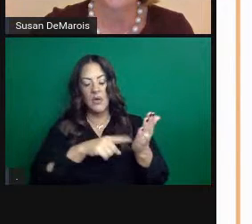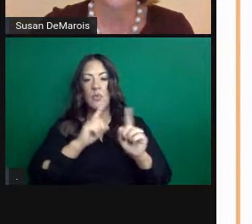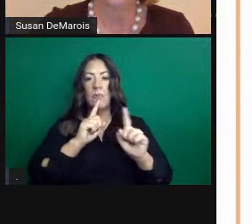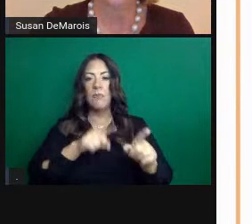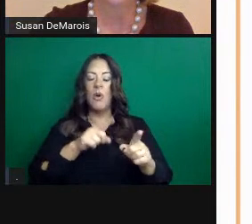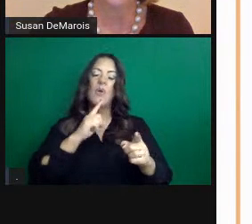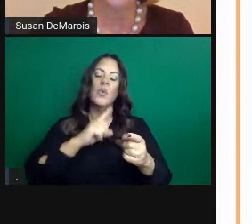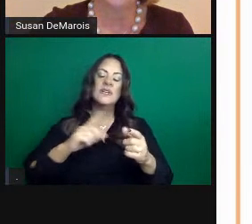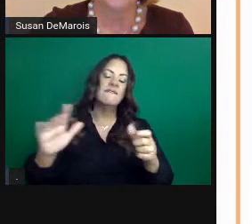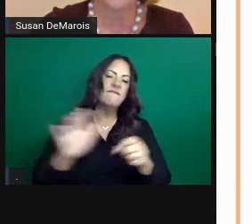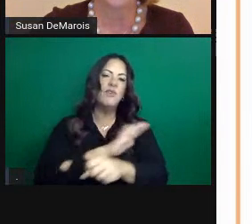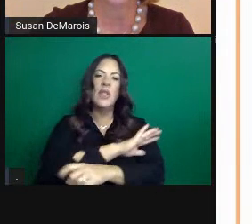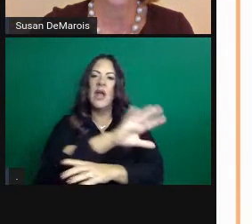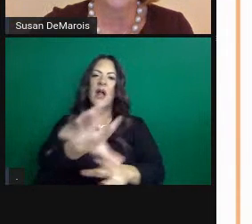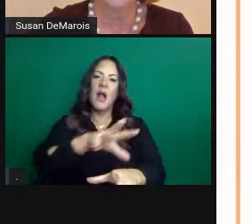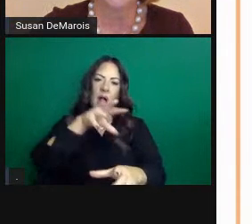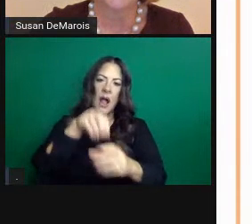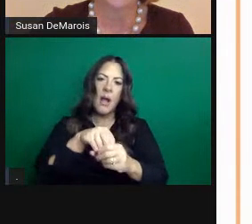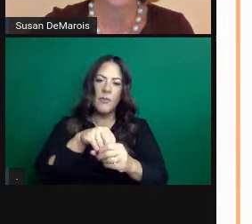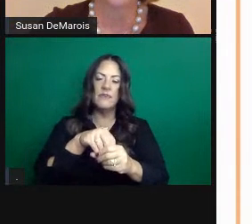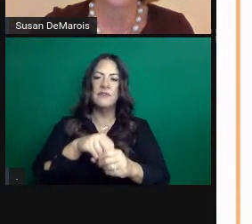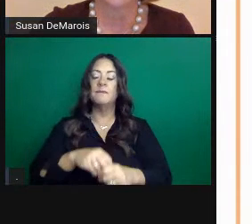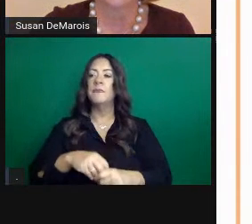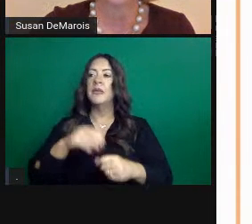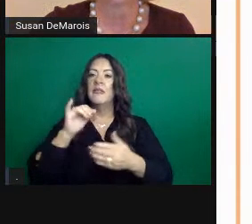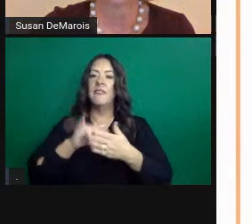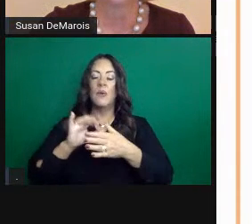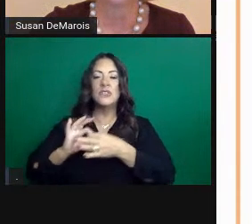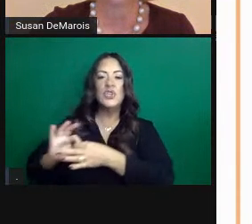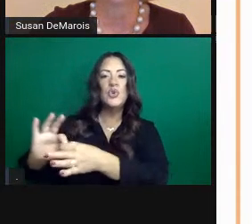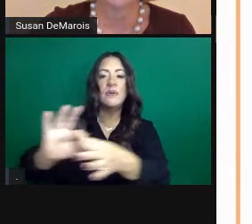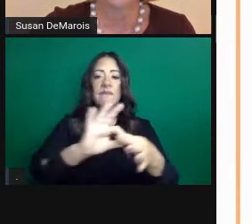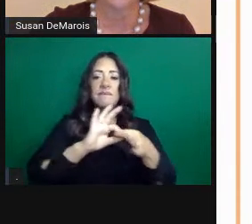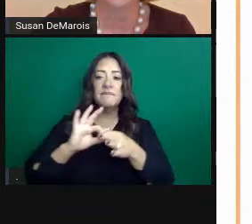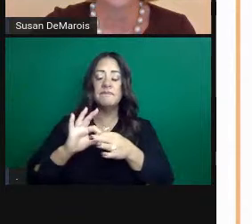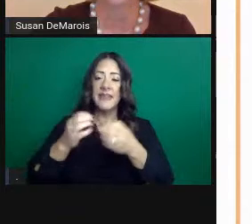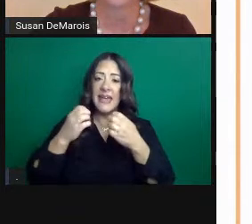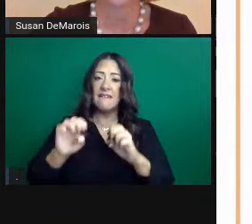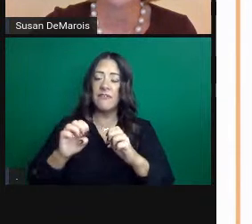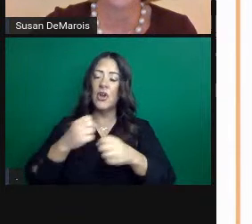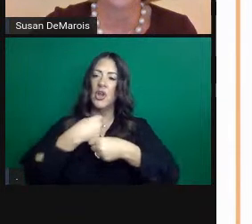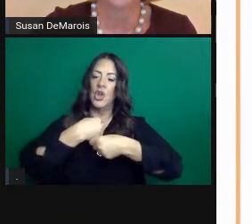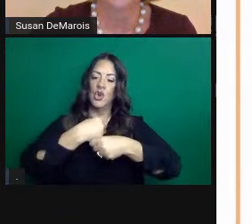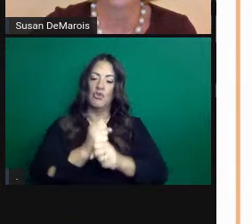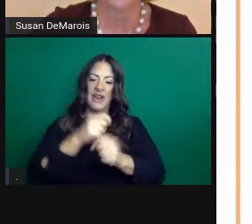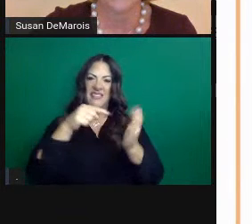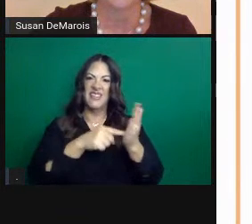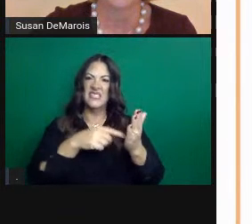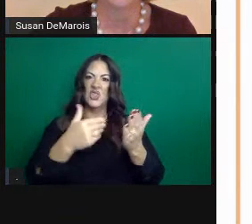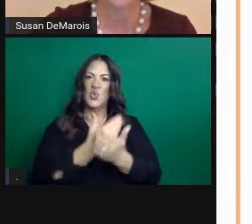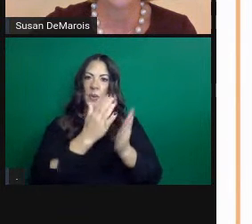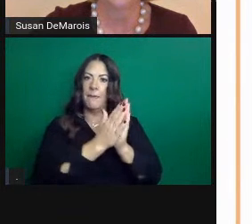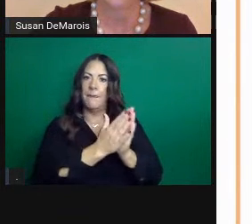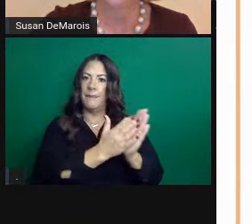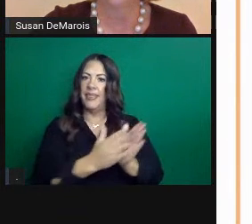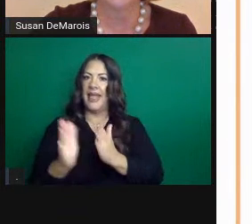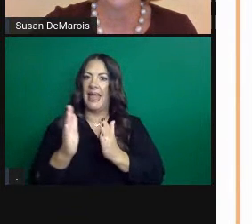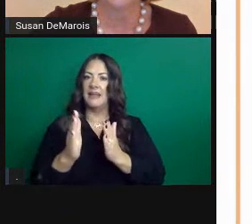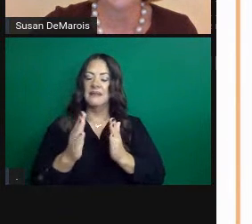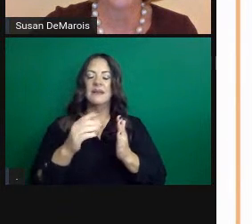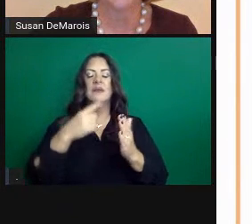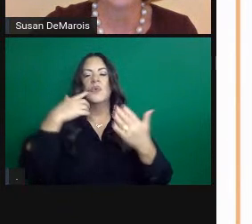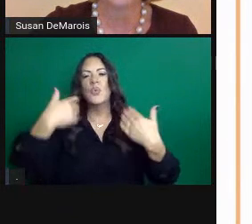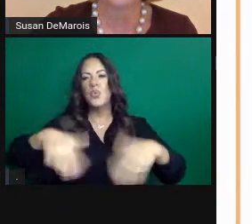today. This unified, coordinated effort has produced a framework that is both deep and wide.